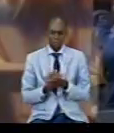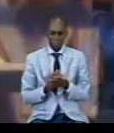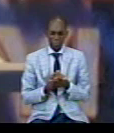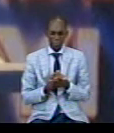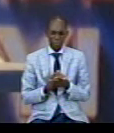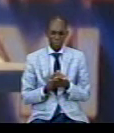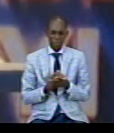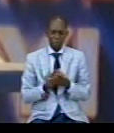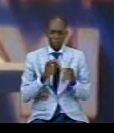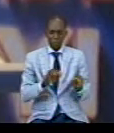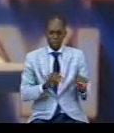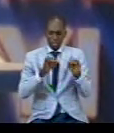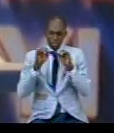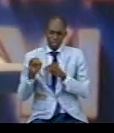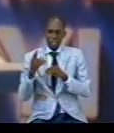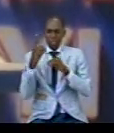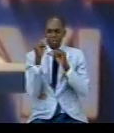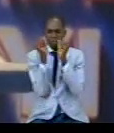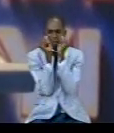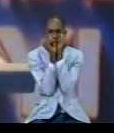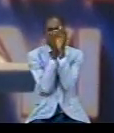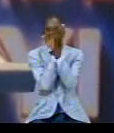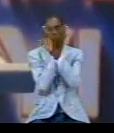Set the captives free.